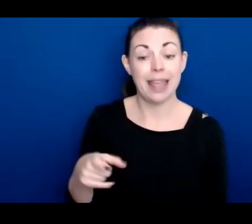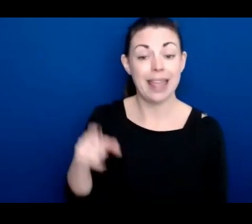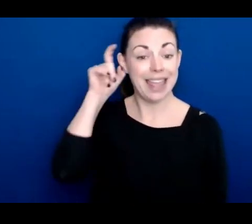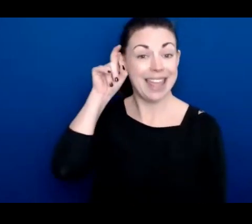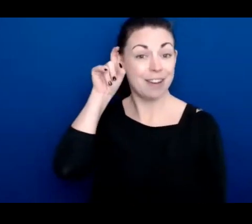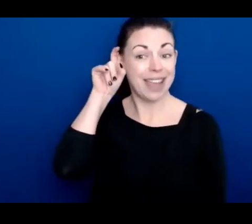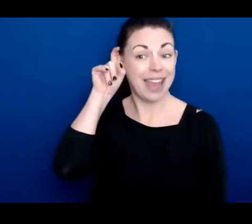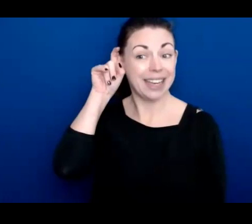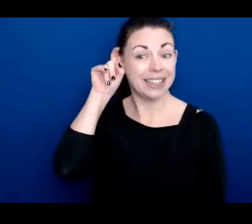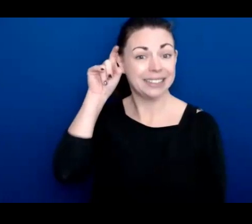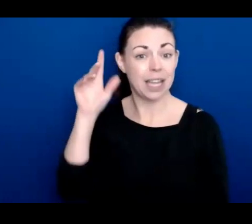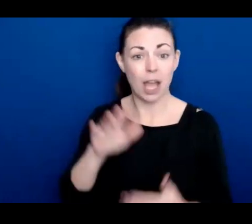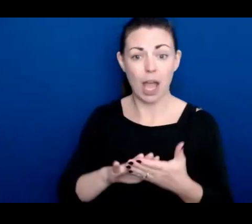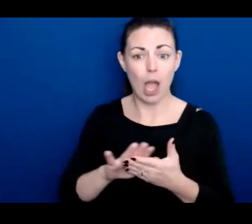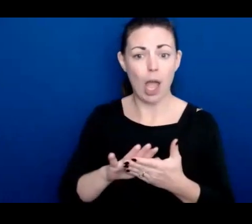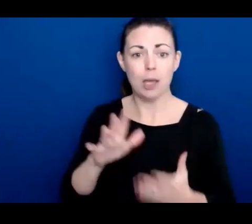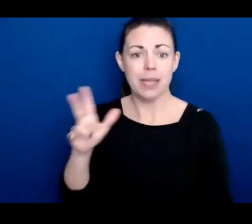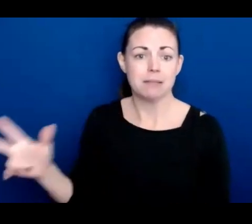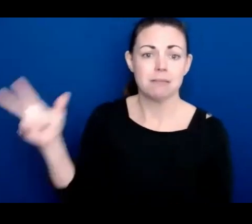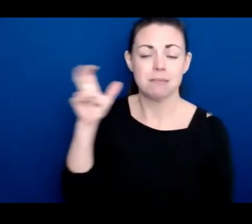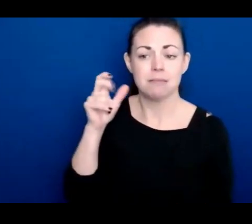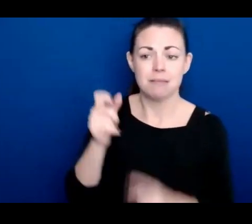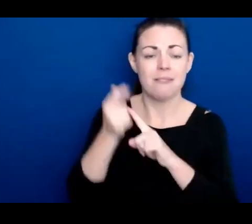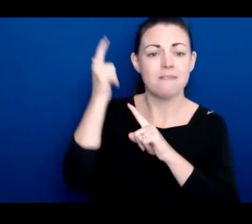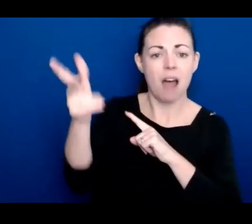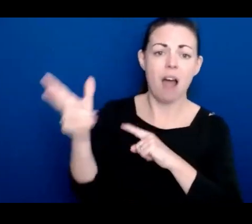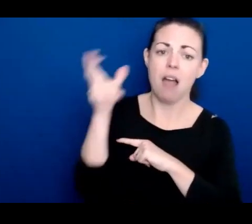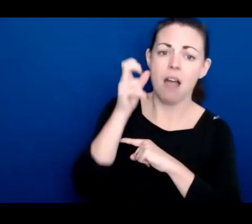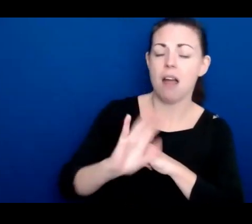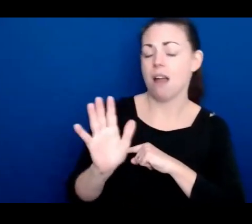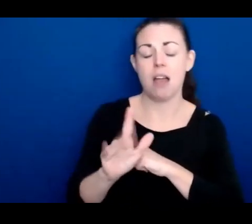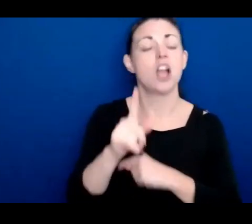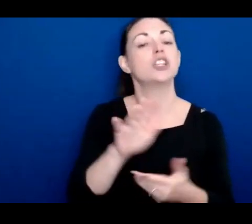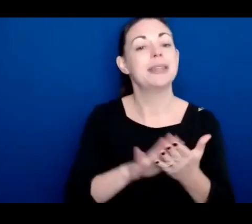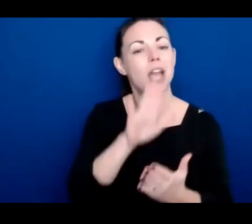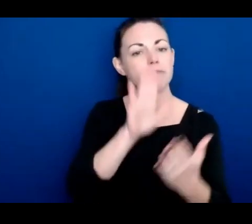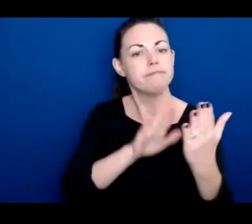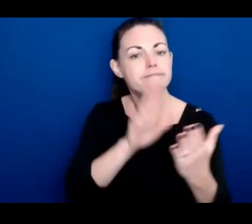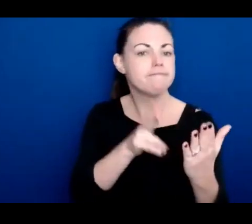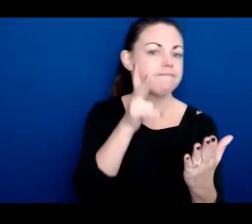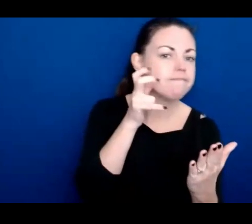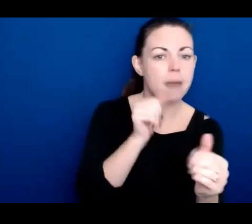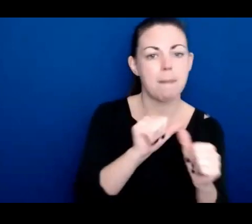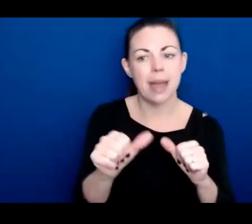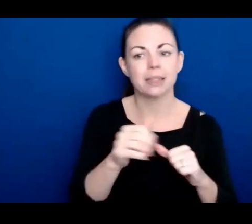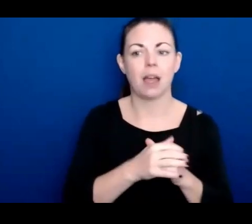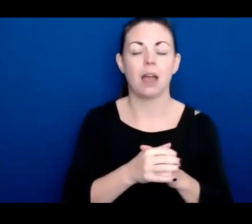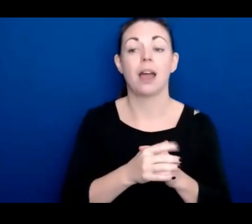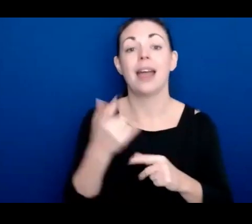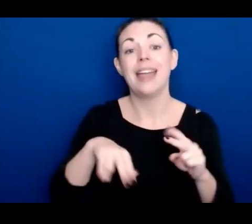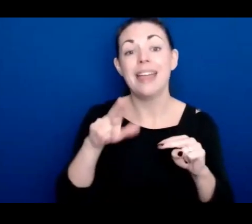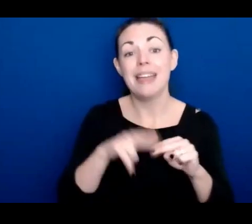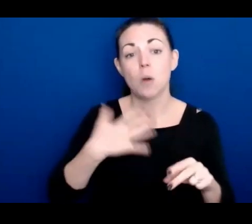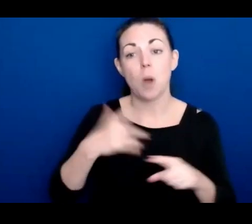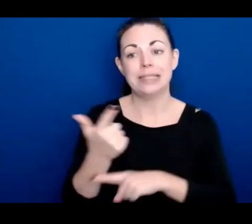going to be able to hear better. It means that at close up you're going to hear conversations better. But then for distance and using technology,